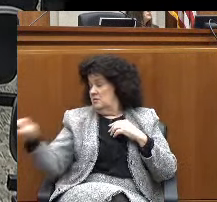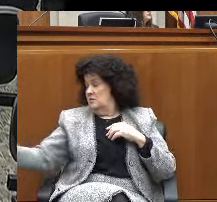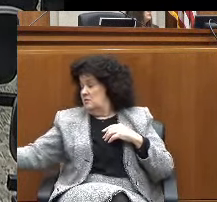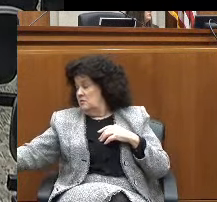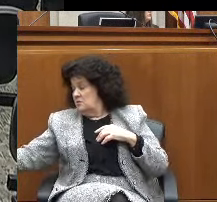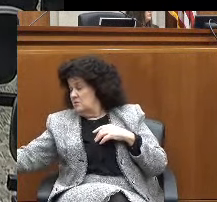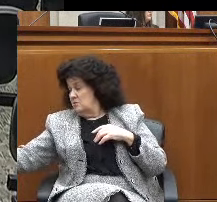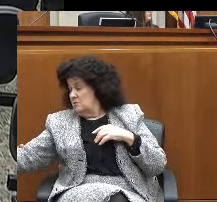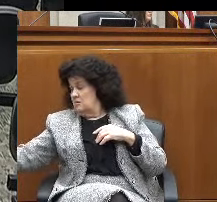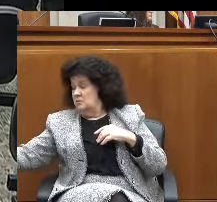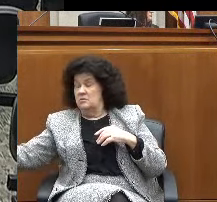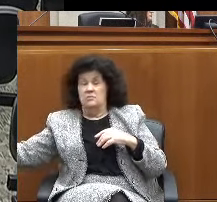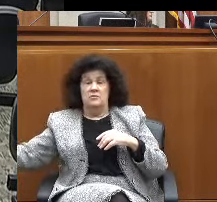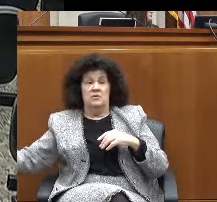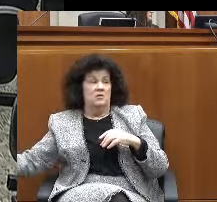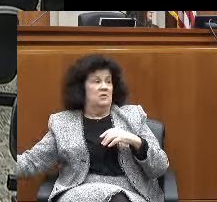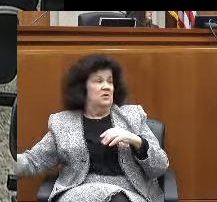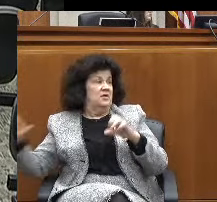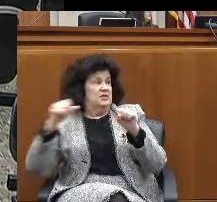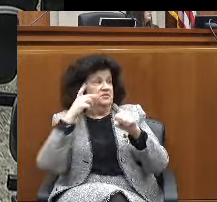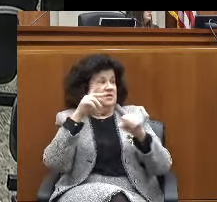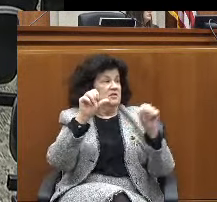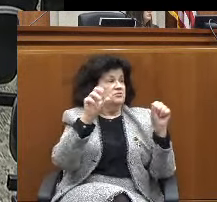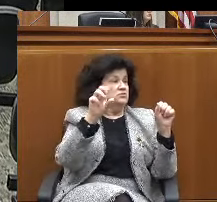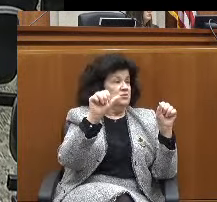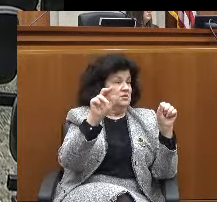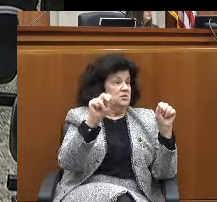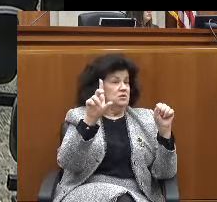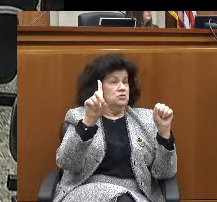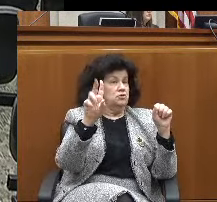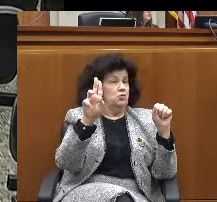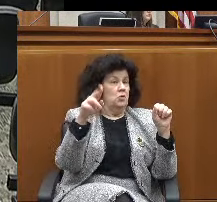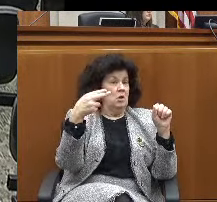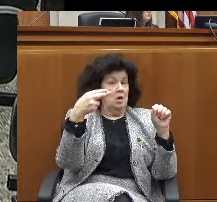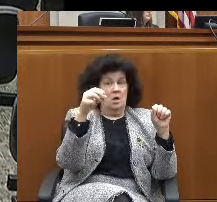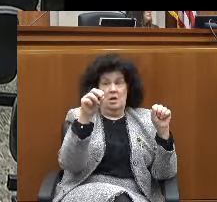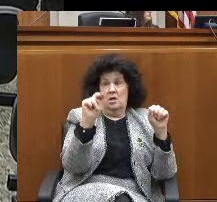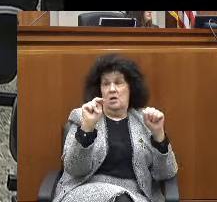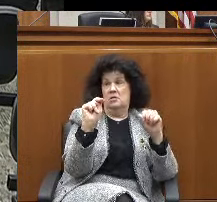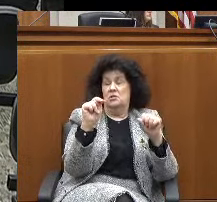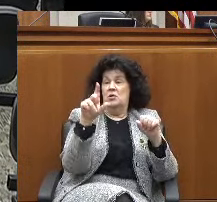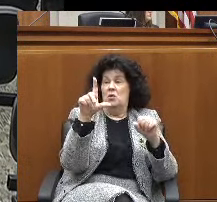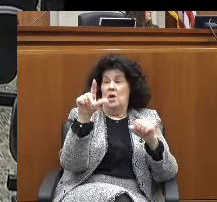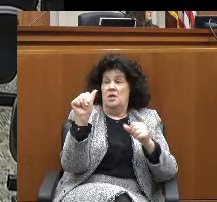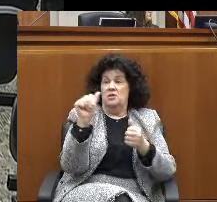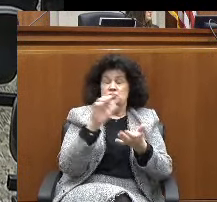and Susan DuPont, an RN for Louisiana School Nurse.